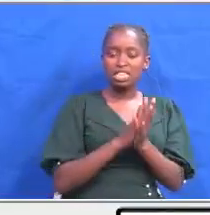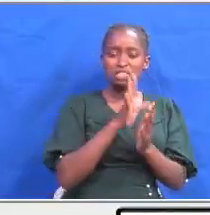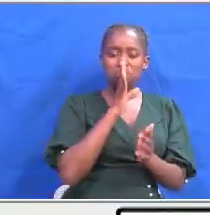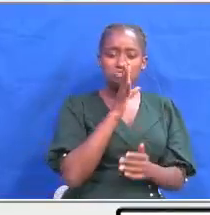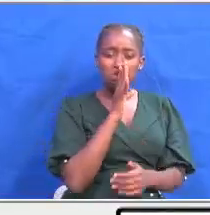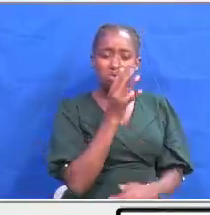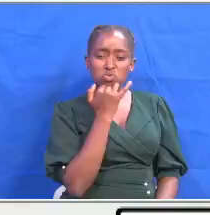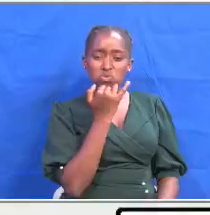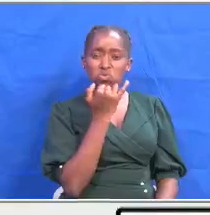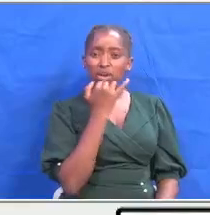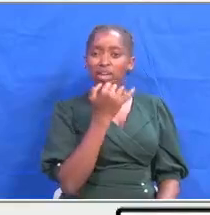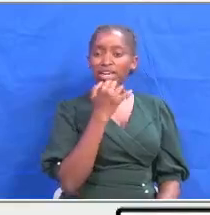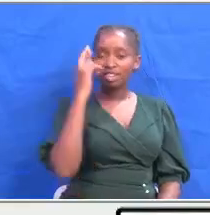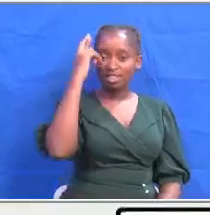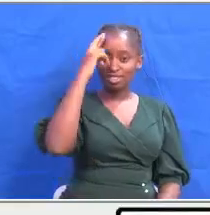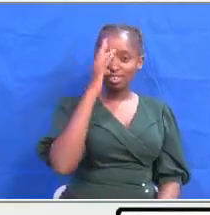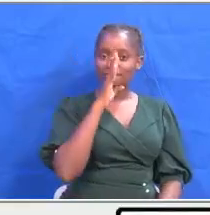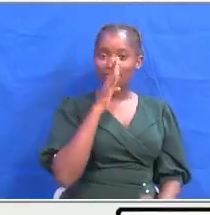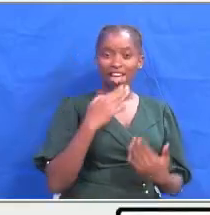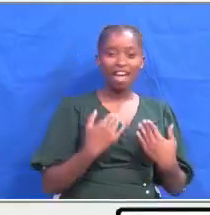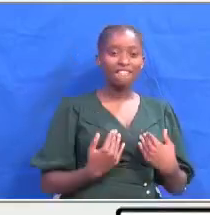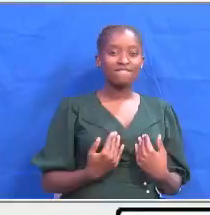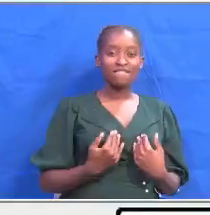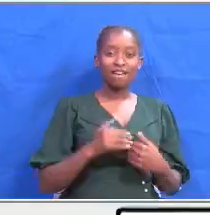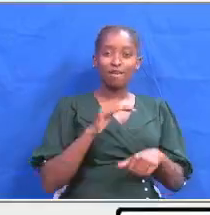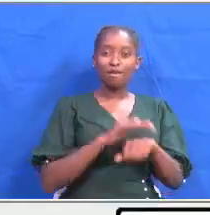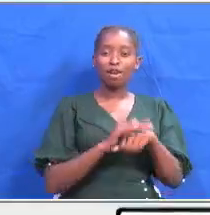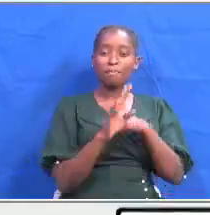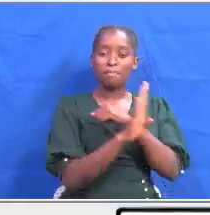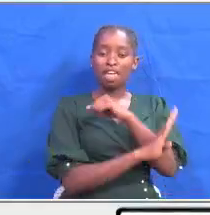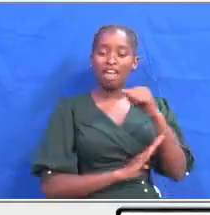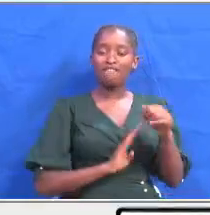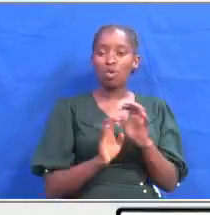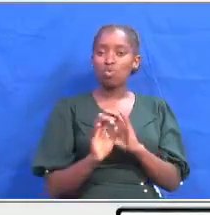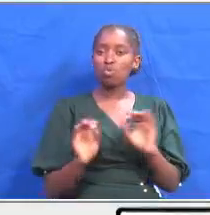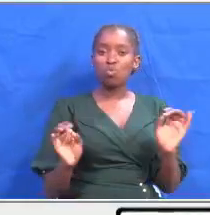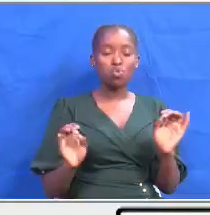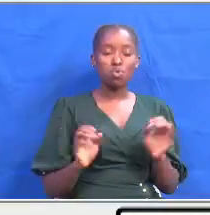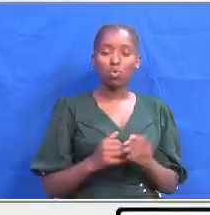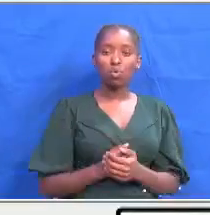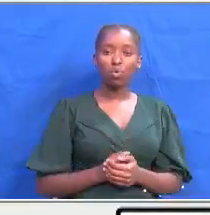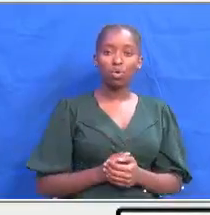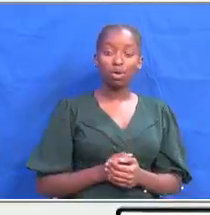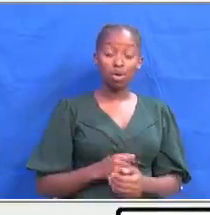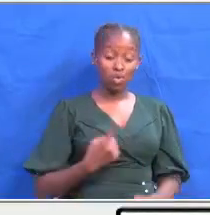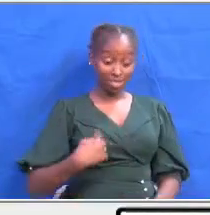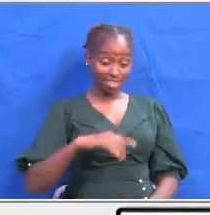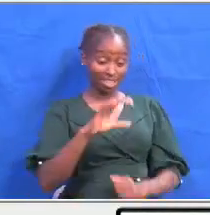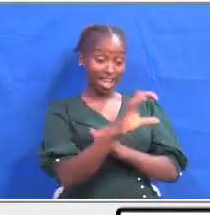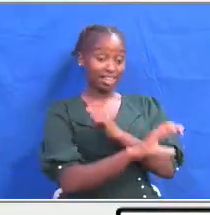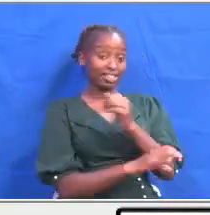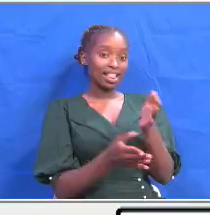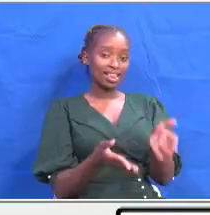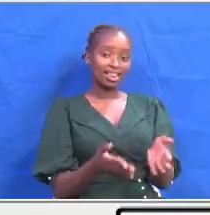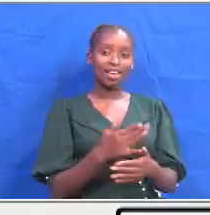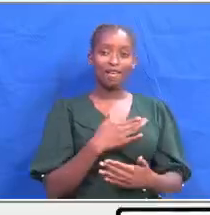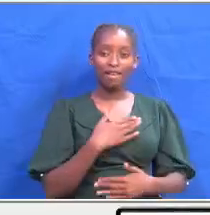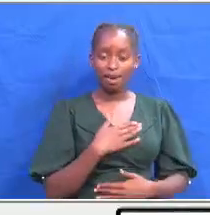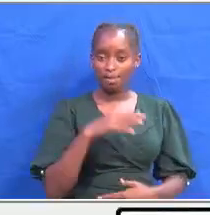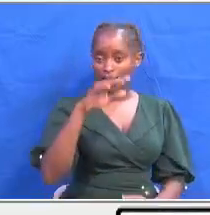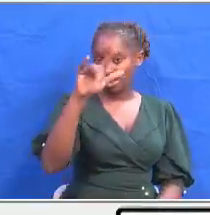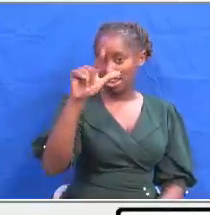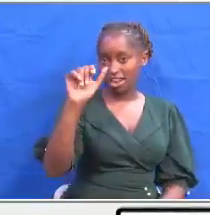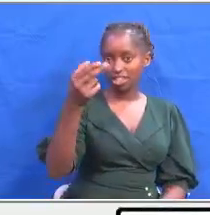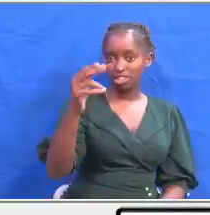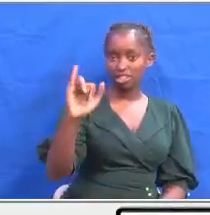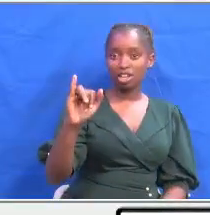for being not very moral. You said the Senate We are in this country, Honorable Elachi. We are in this country. I